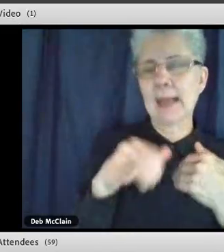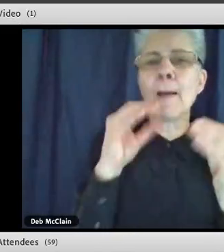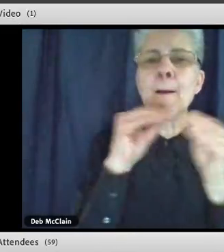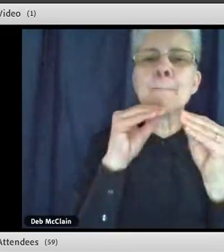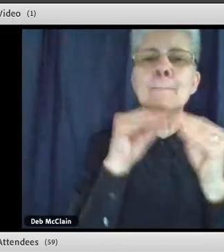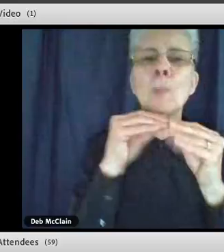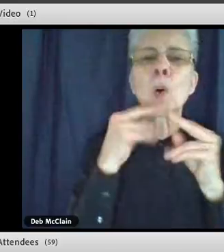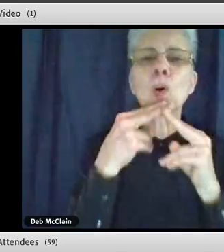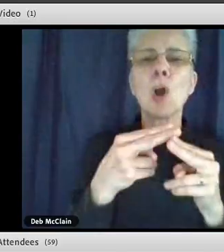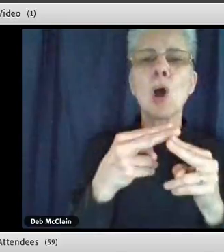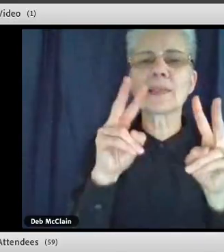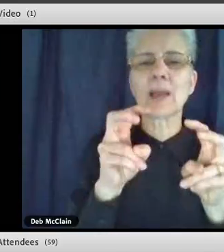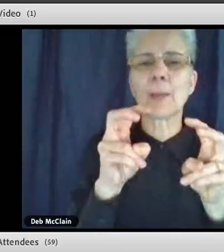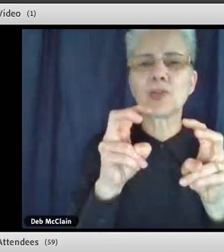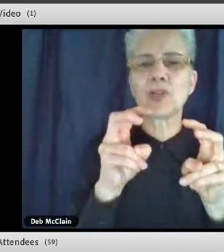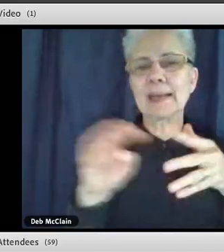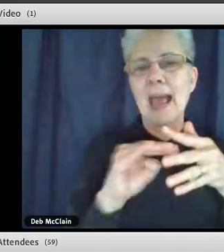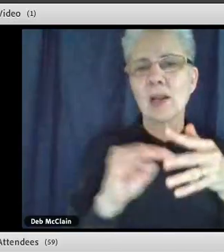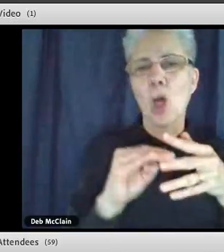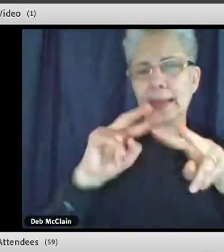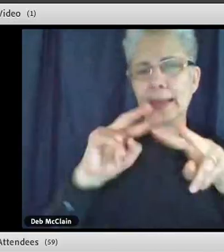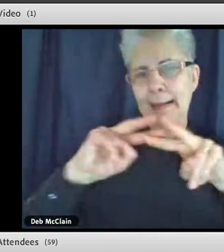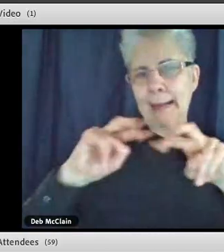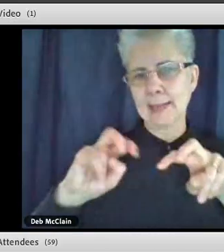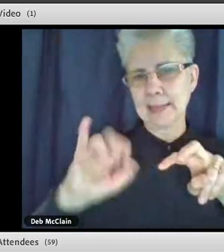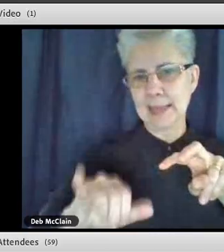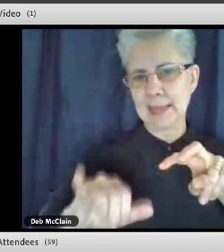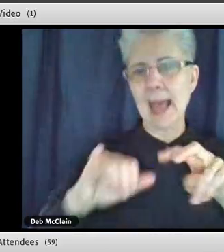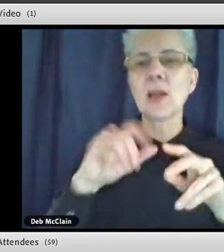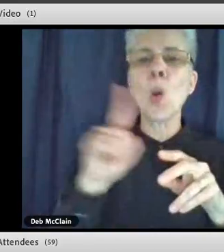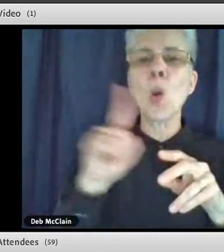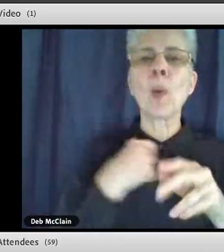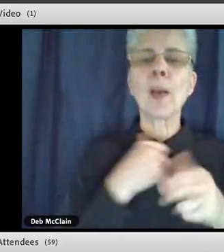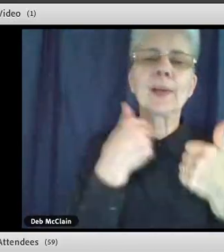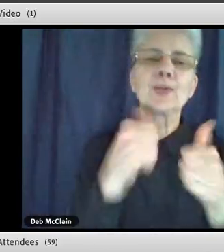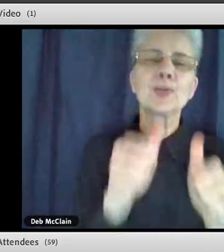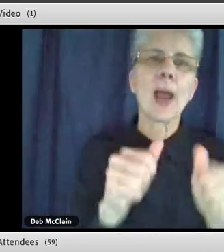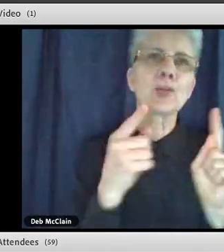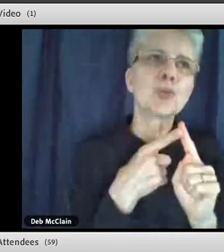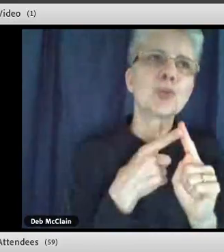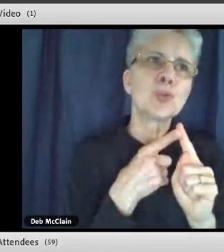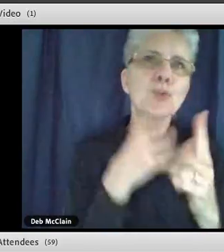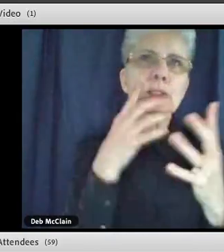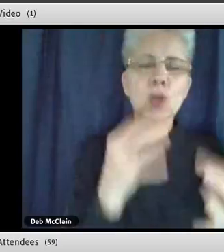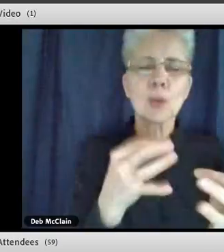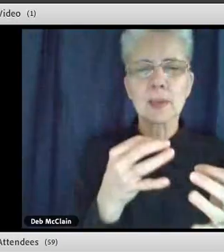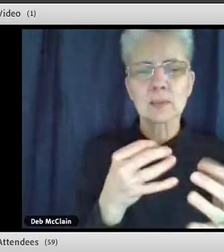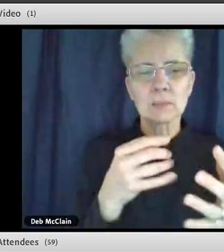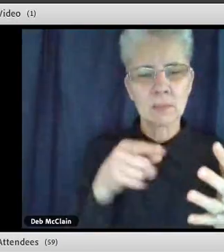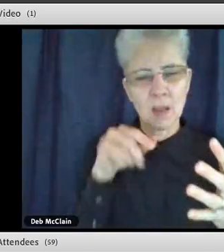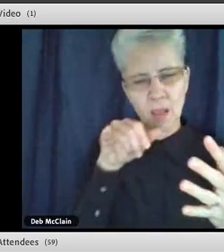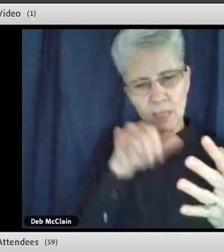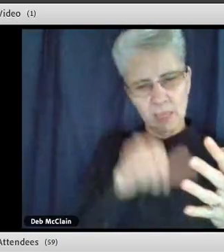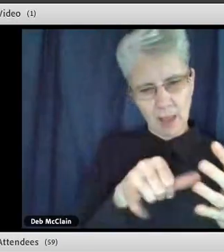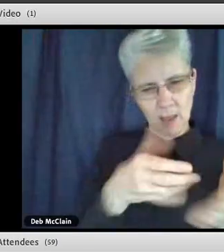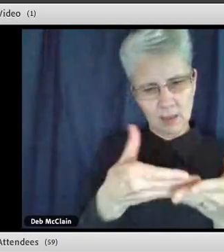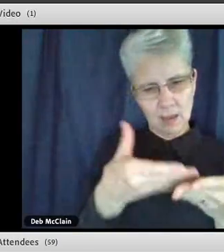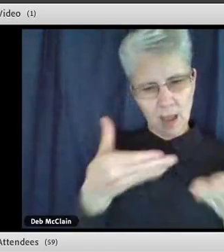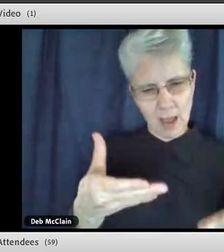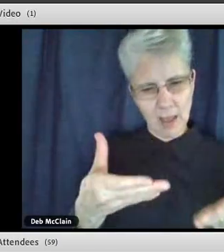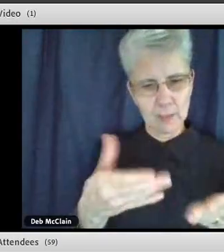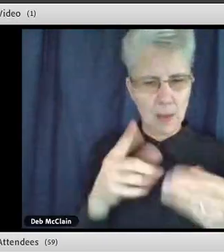subject cataloging or analysis. And this is where we try to determine what something is about. So where the